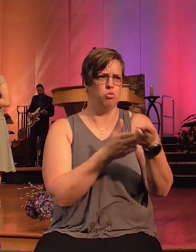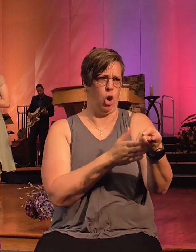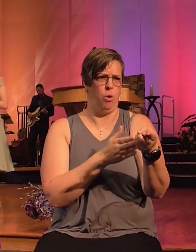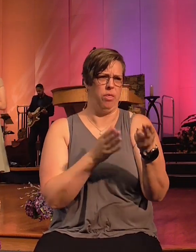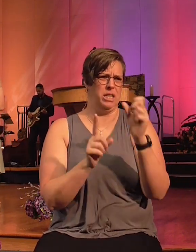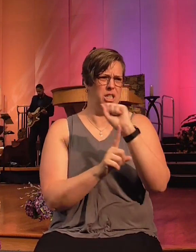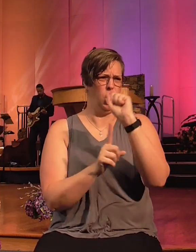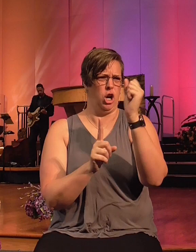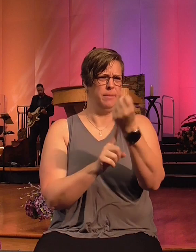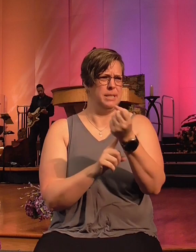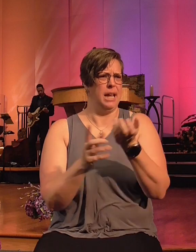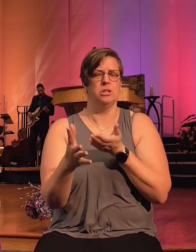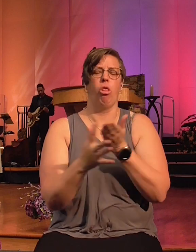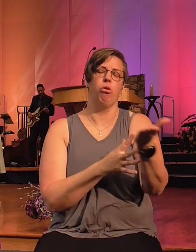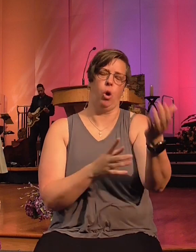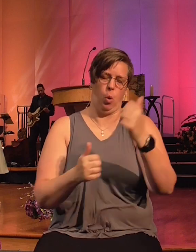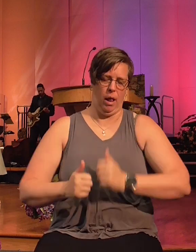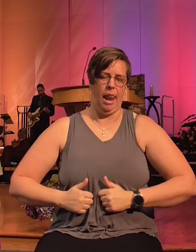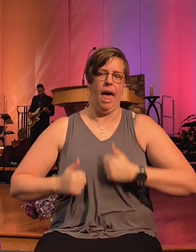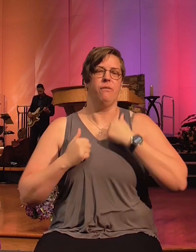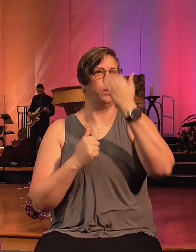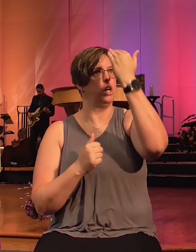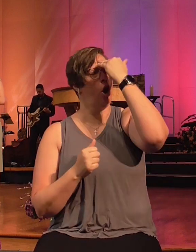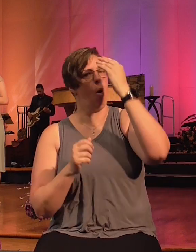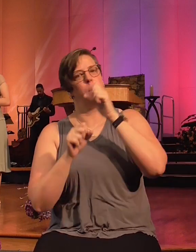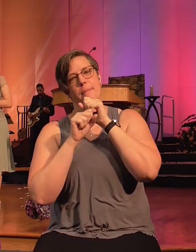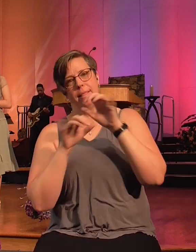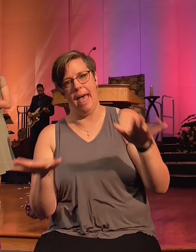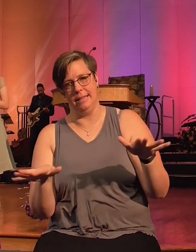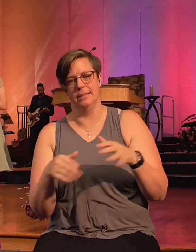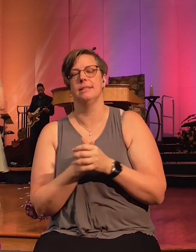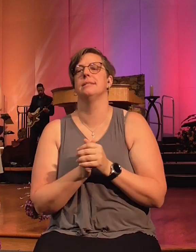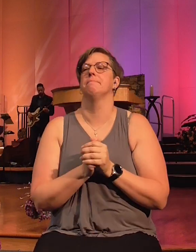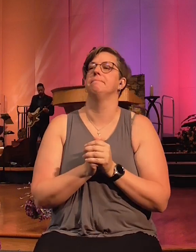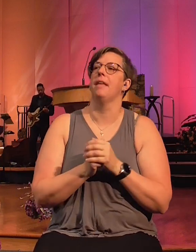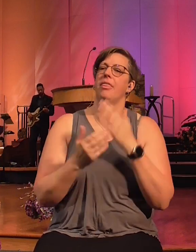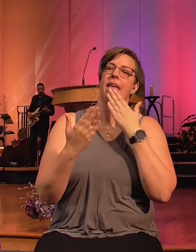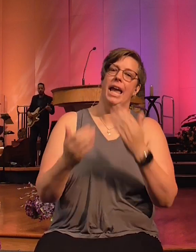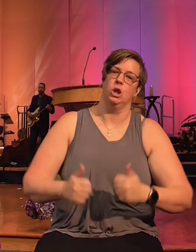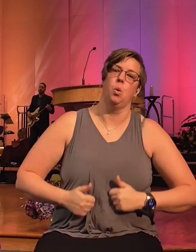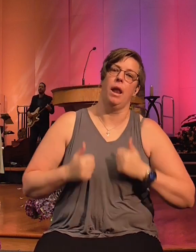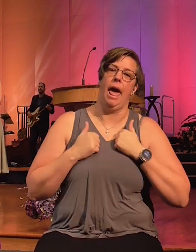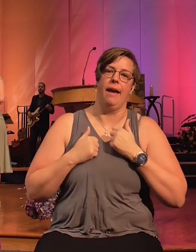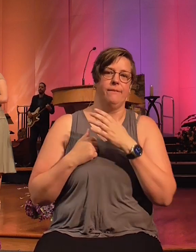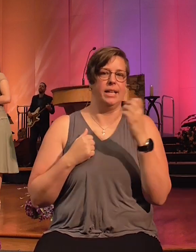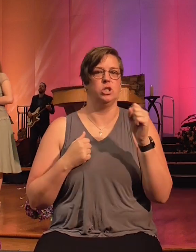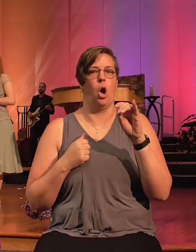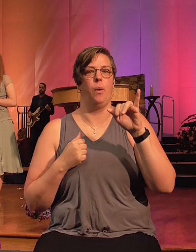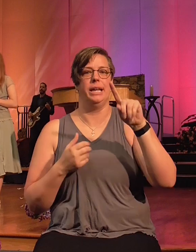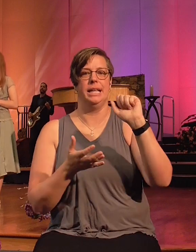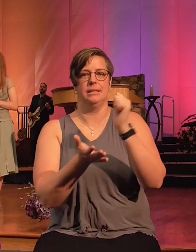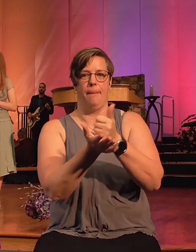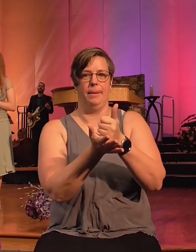circumstance throughout life, and knowing that we are blessed and we are a blessing. Thank you, life, and so it is.